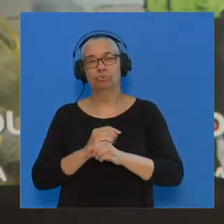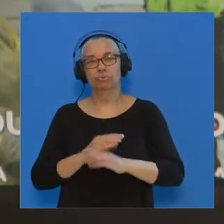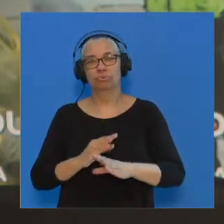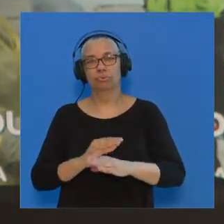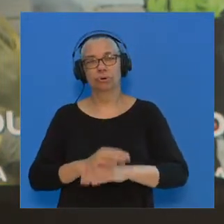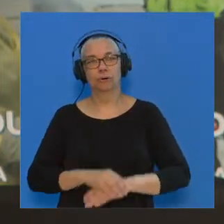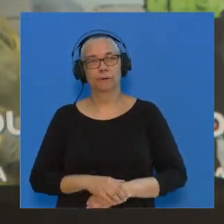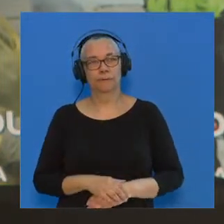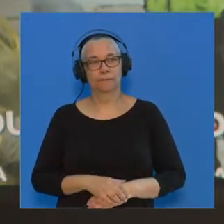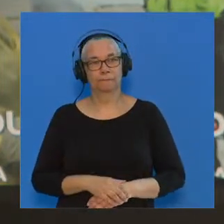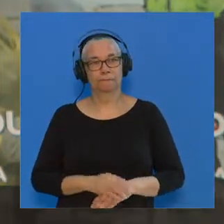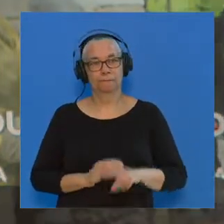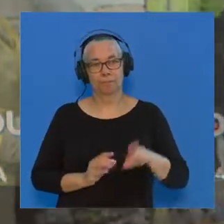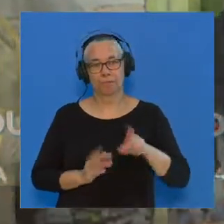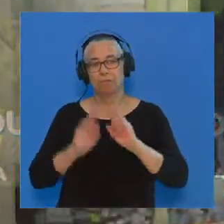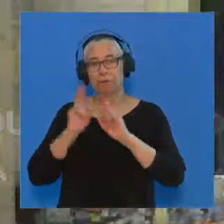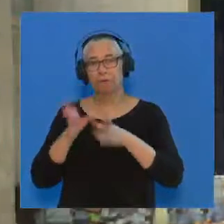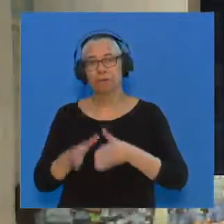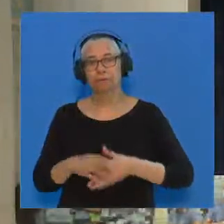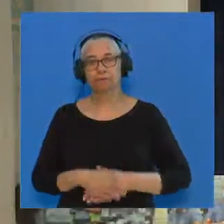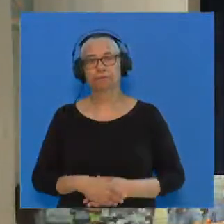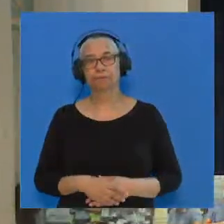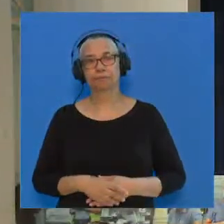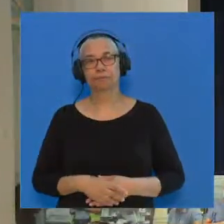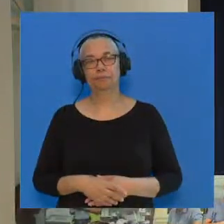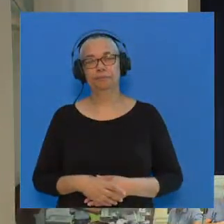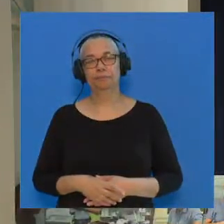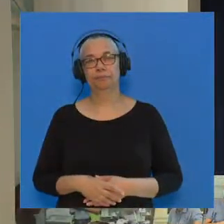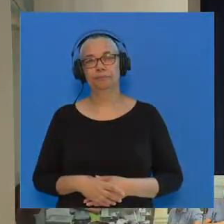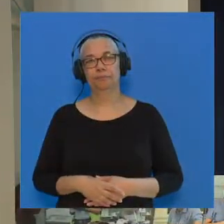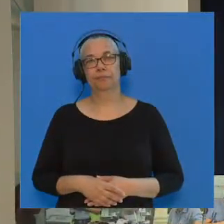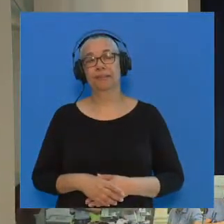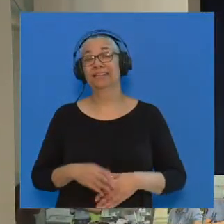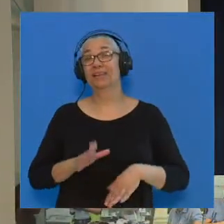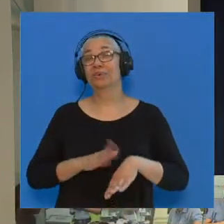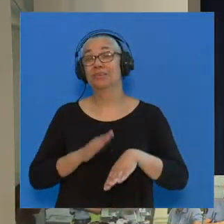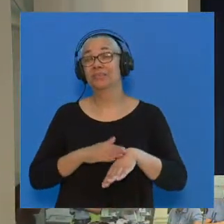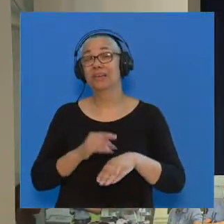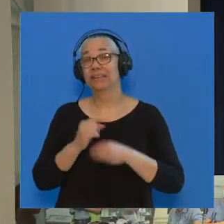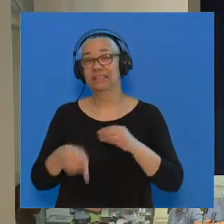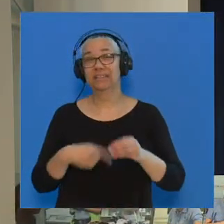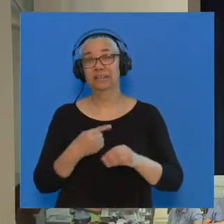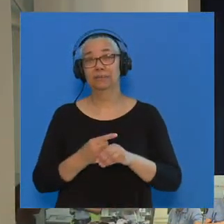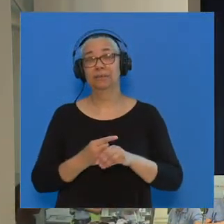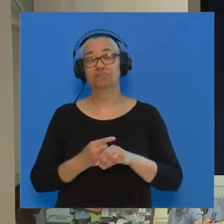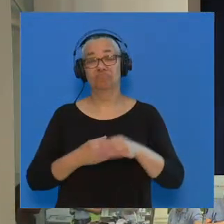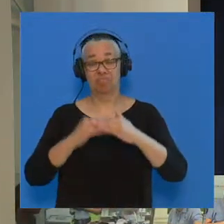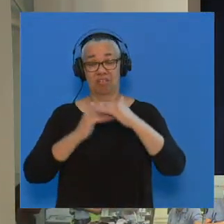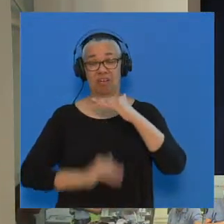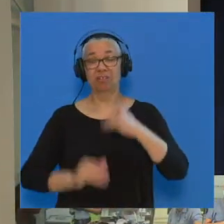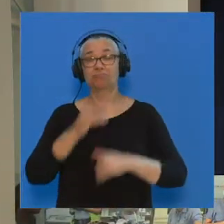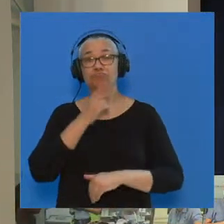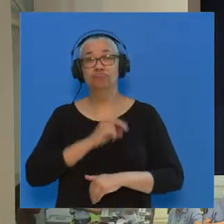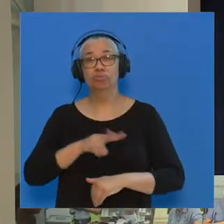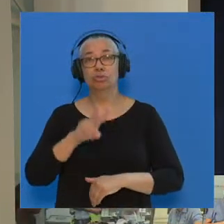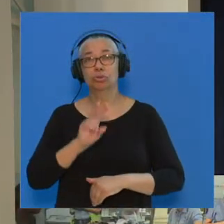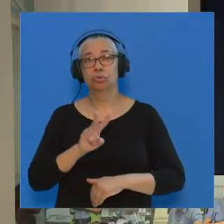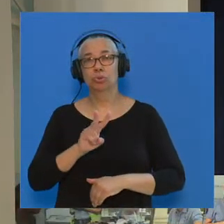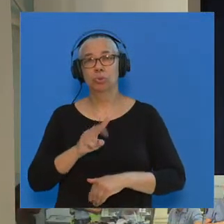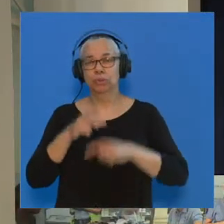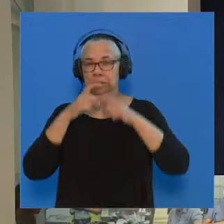have there was advice about under 2-year-olds can't wear masks. Is there any advice that you can